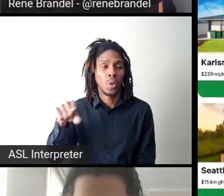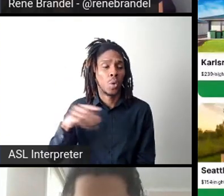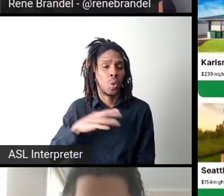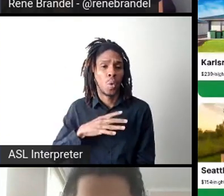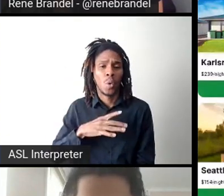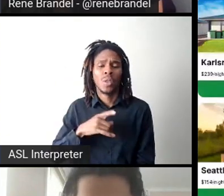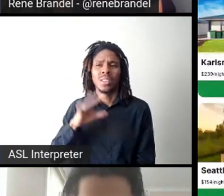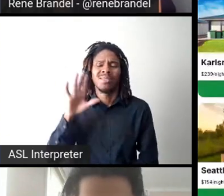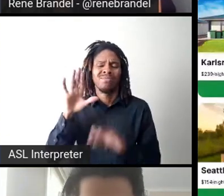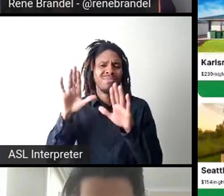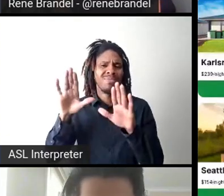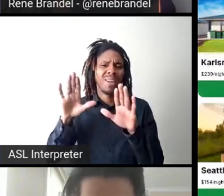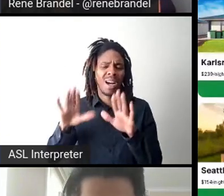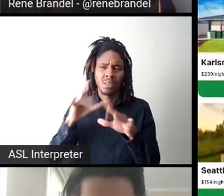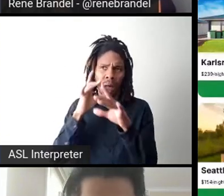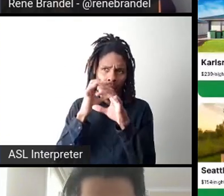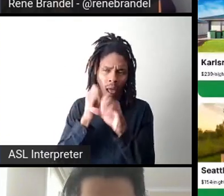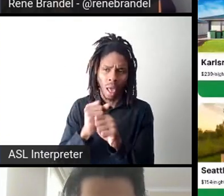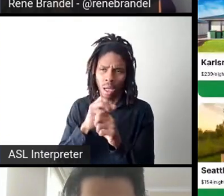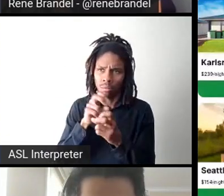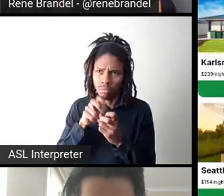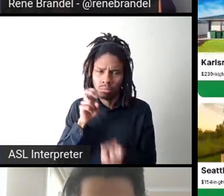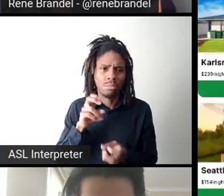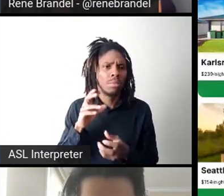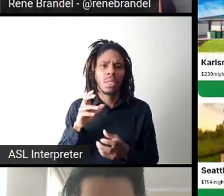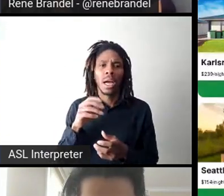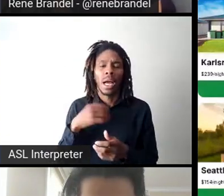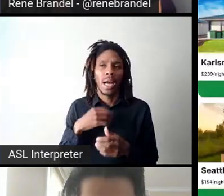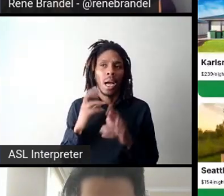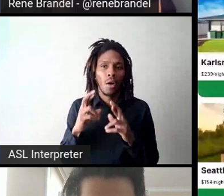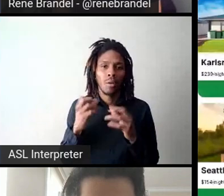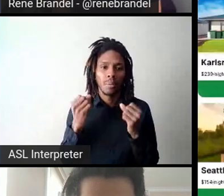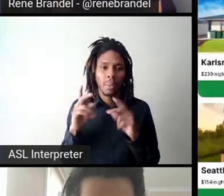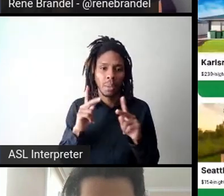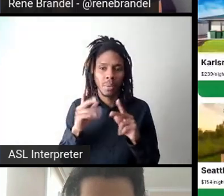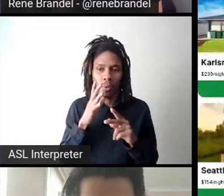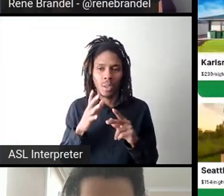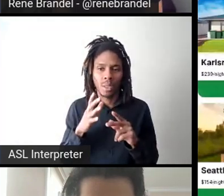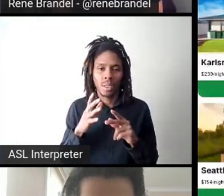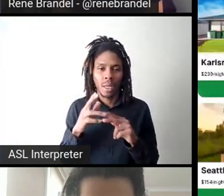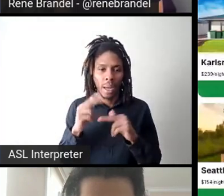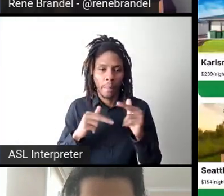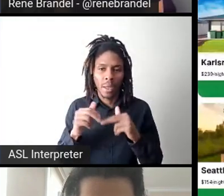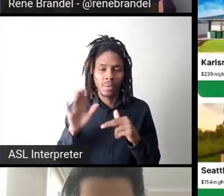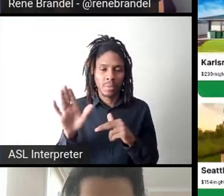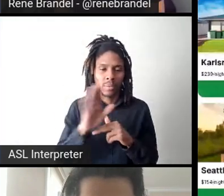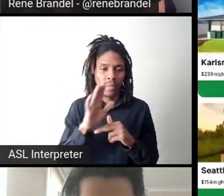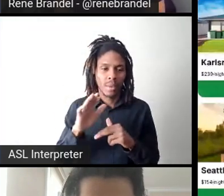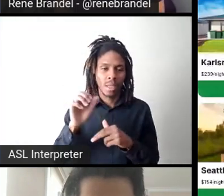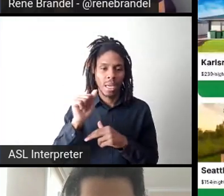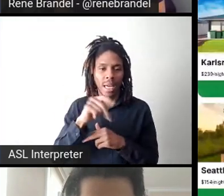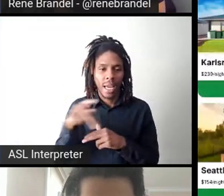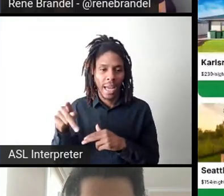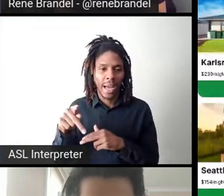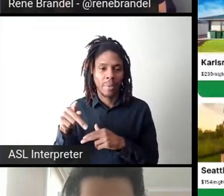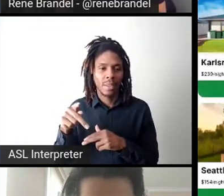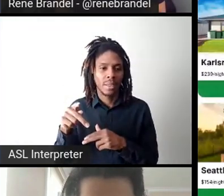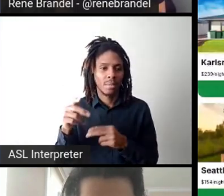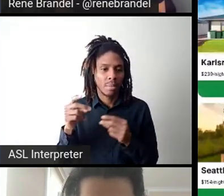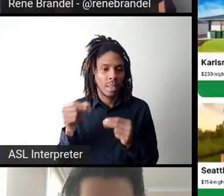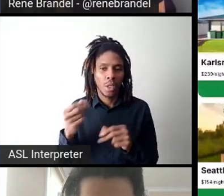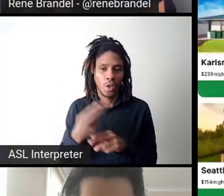impressive. I really hope that a lot of people are going to be able to build out their own applications and application prototypes really quickly using